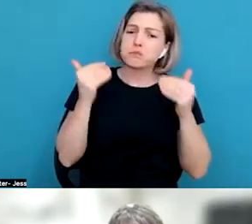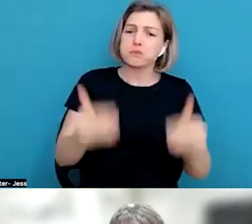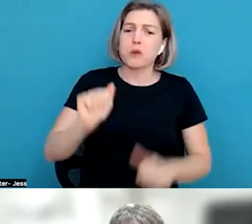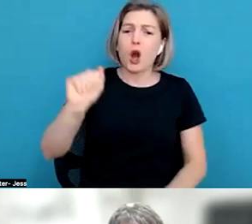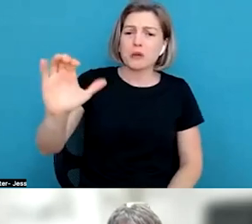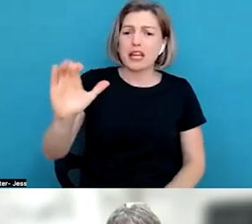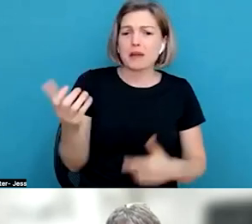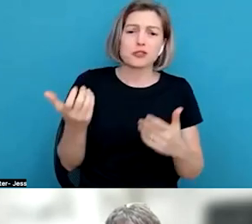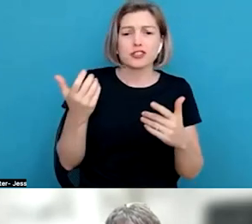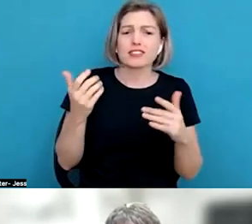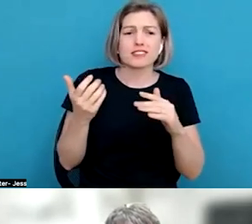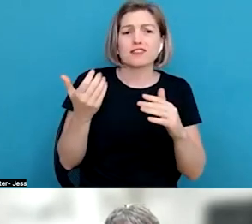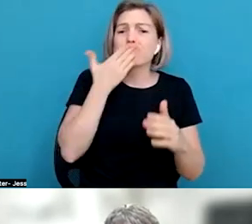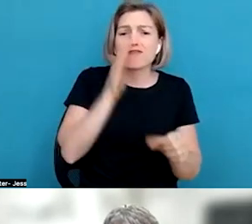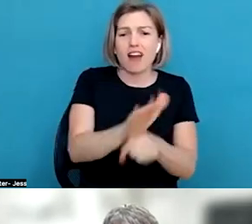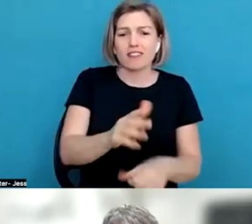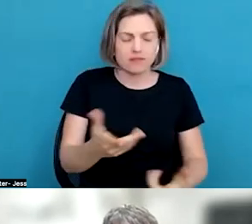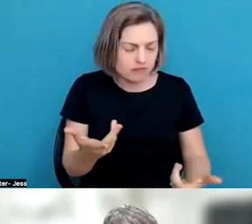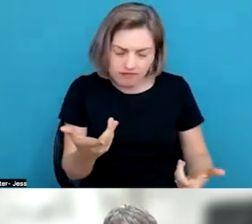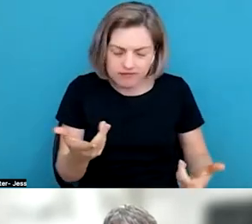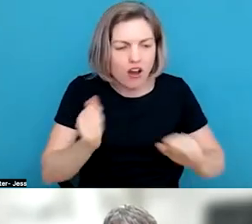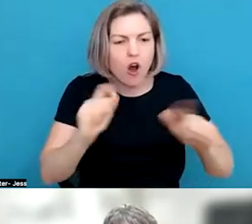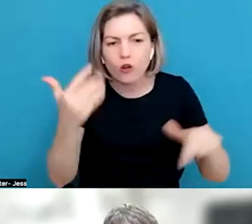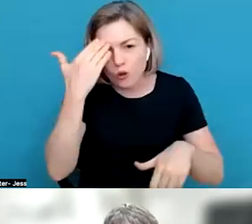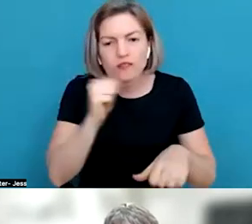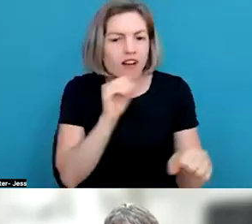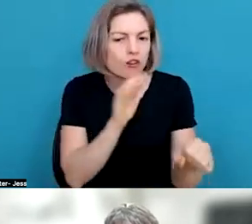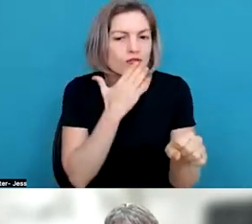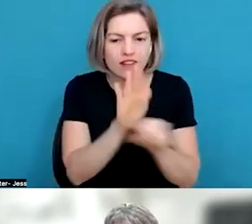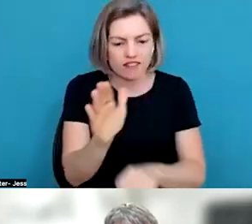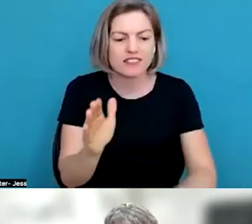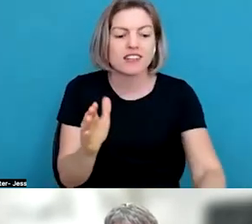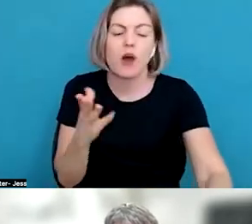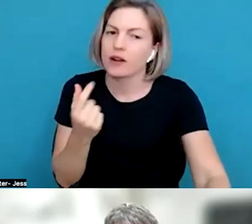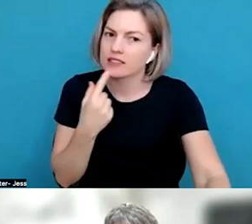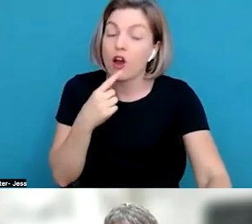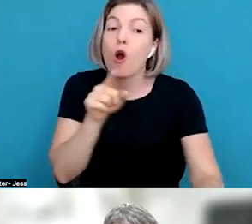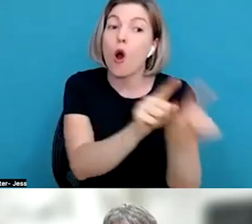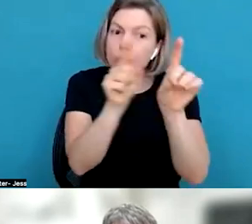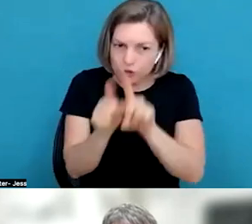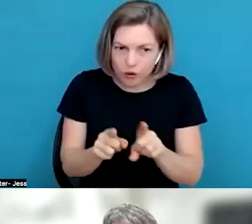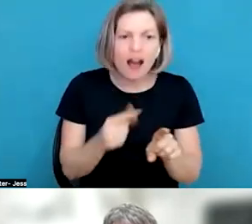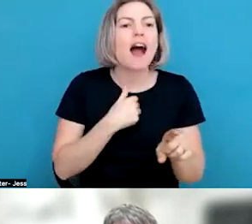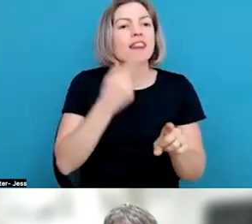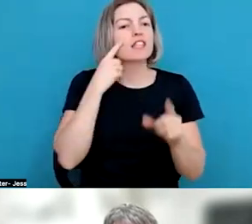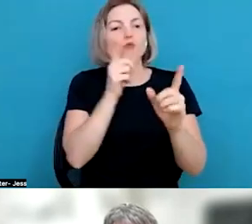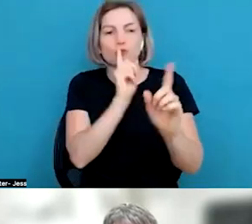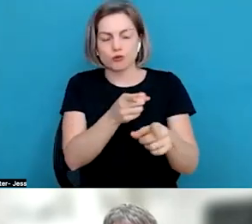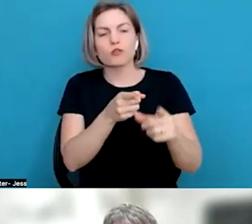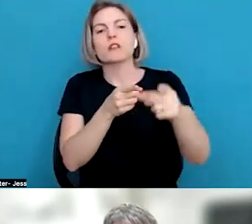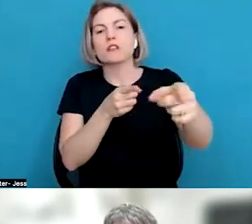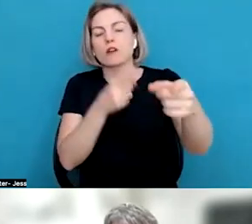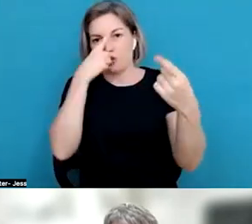enough. And we all know automatic captions are not good enough. I just want to say that I also simultaneously think it's true that